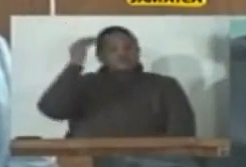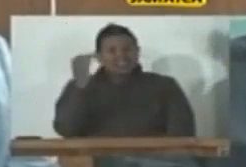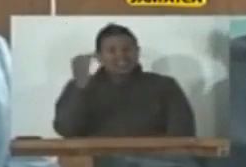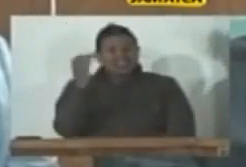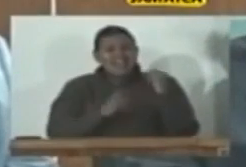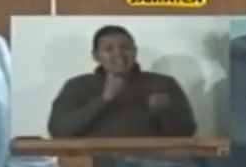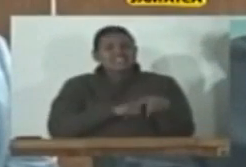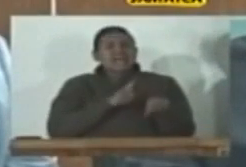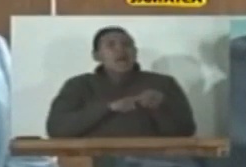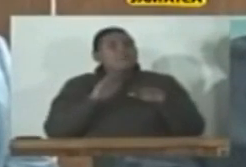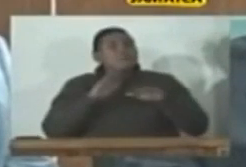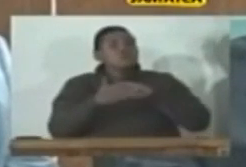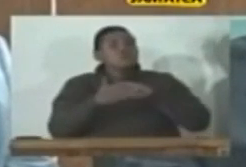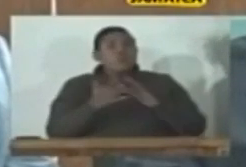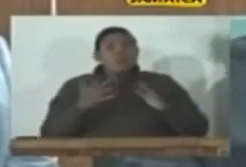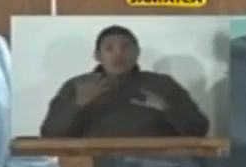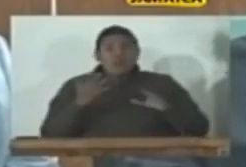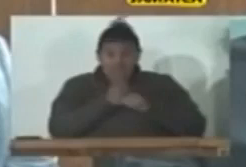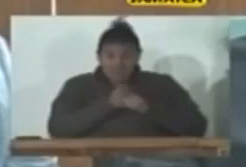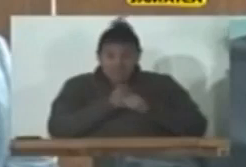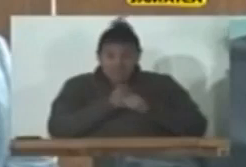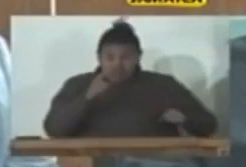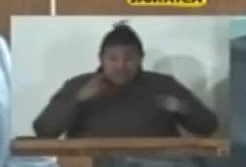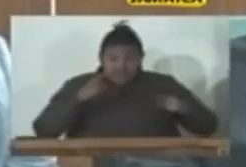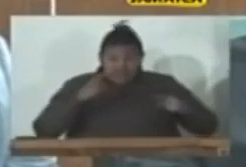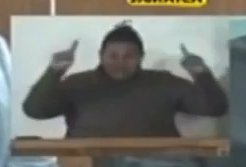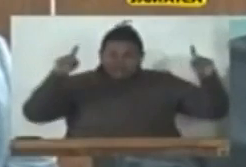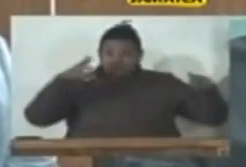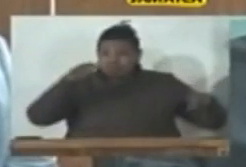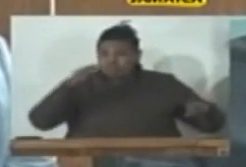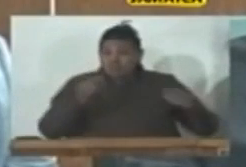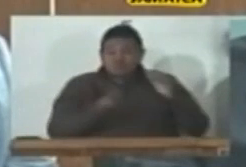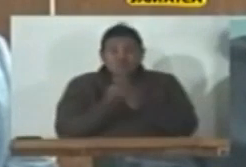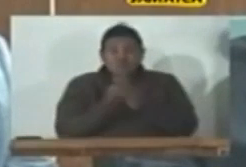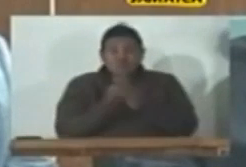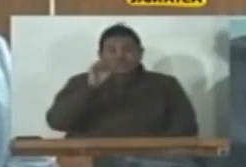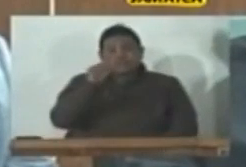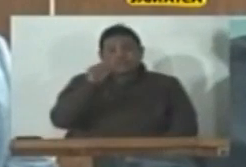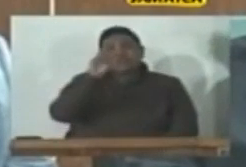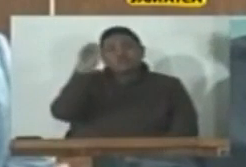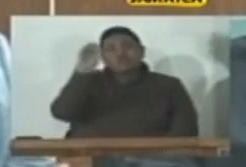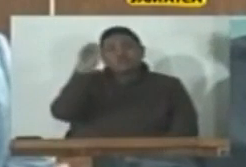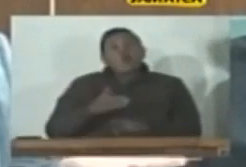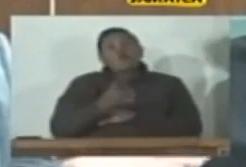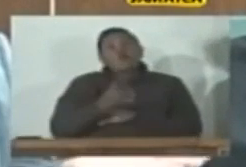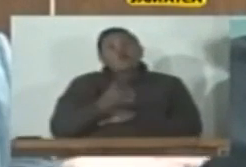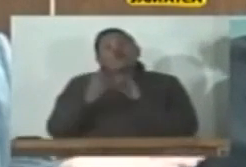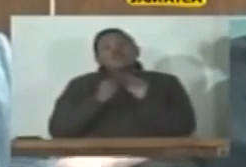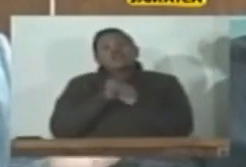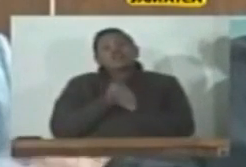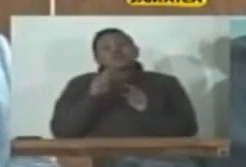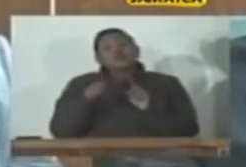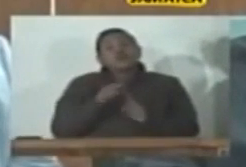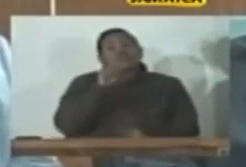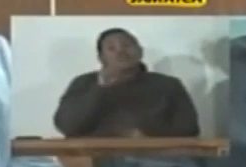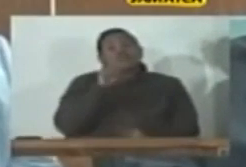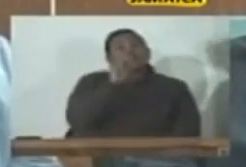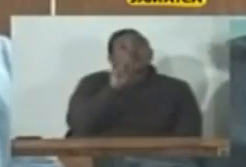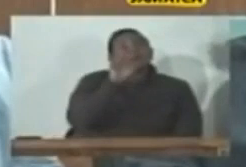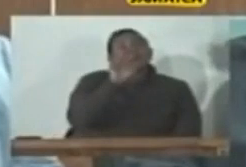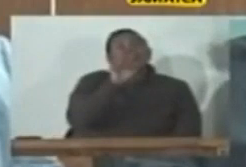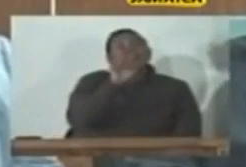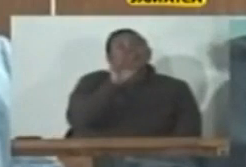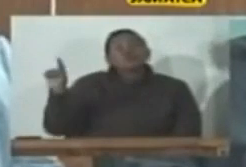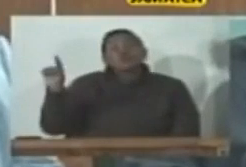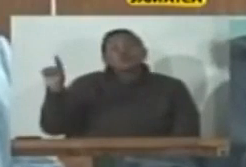2% over a 4-year period was actually from 2003 through 2006 under the People's National Party government of